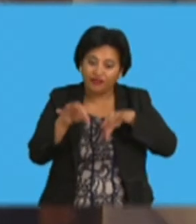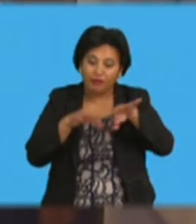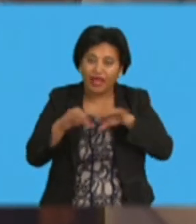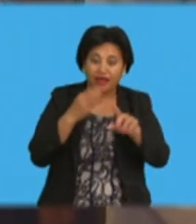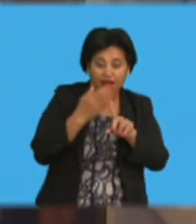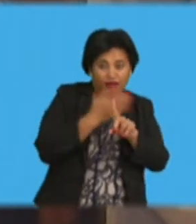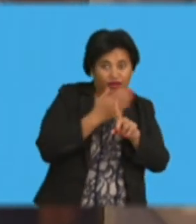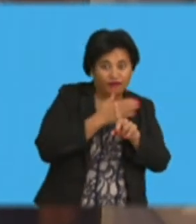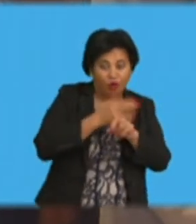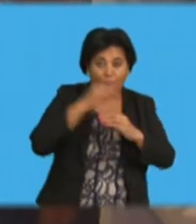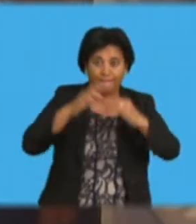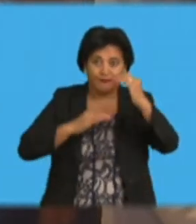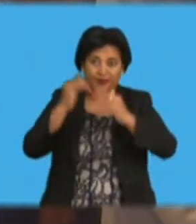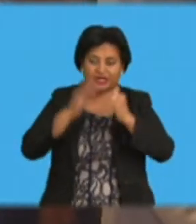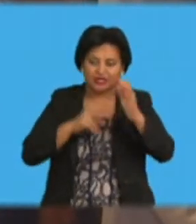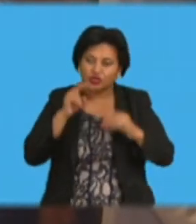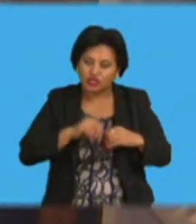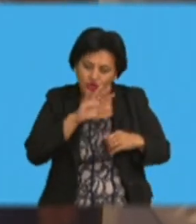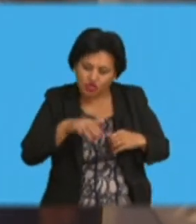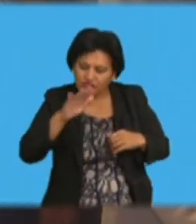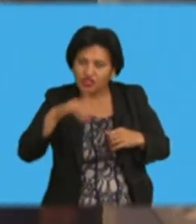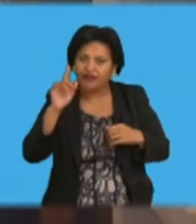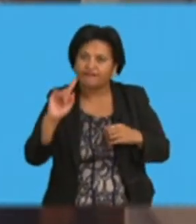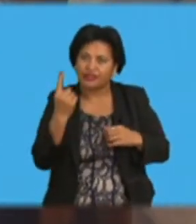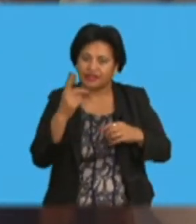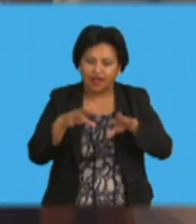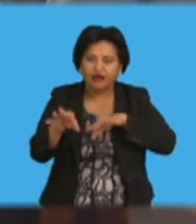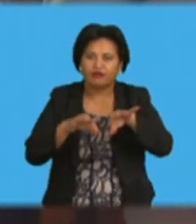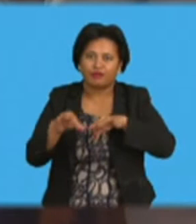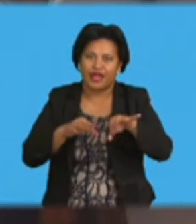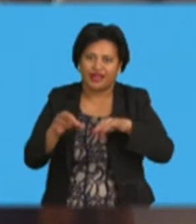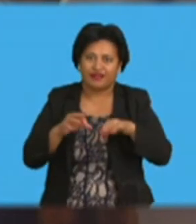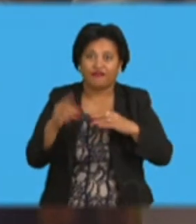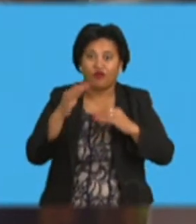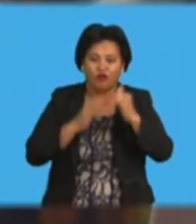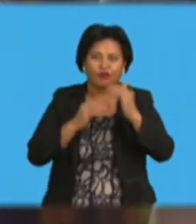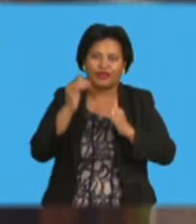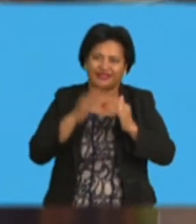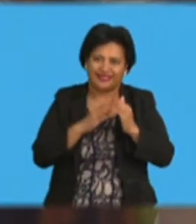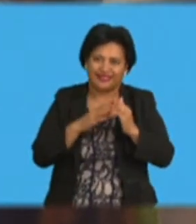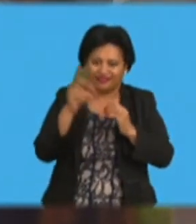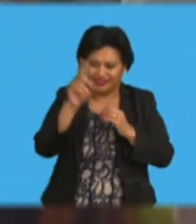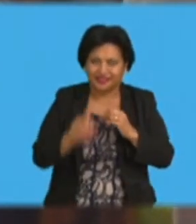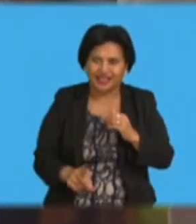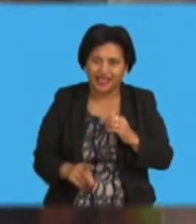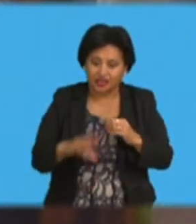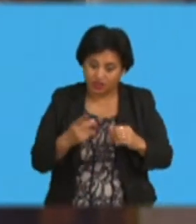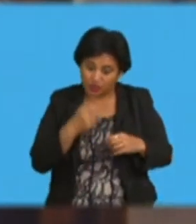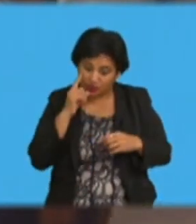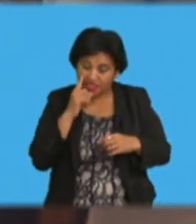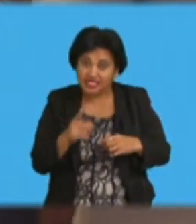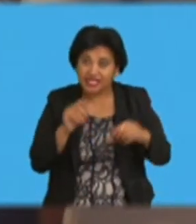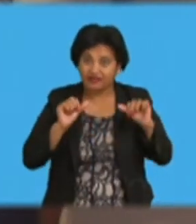ensure occupational health and safety compliance. Apart from that, Mr. Speaker, my ministry and also the Ministry of Health and